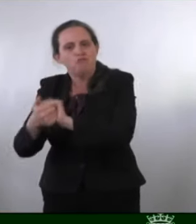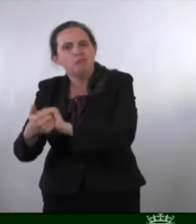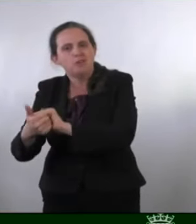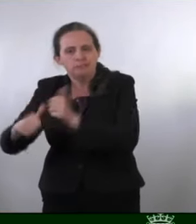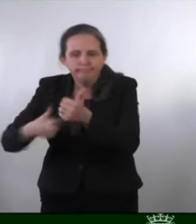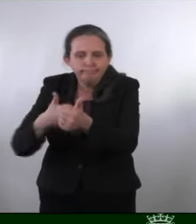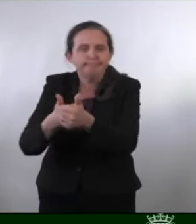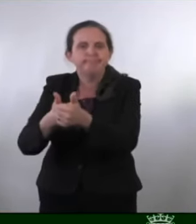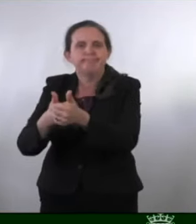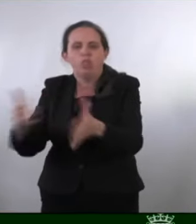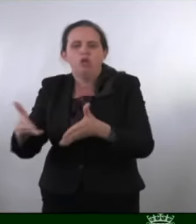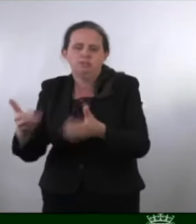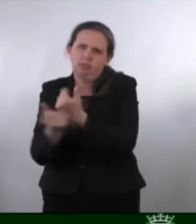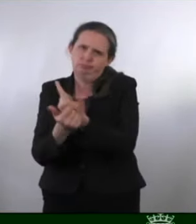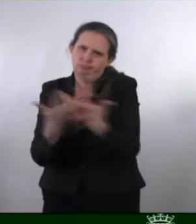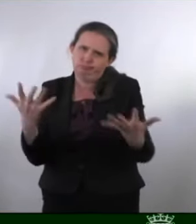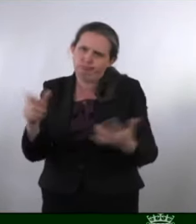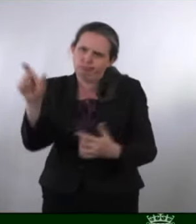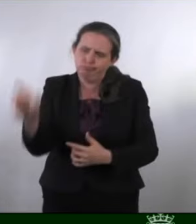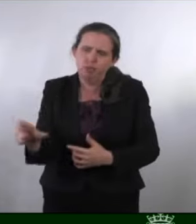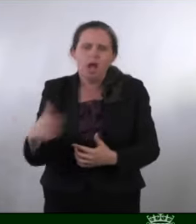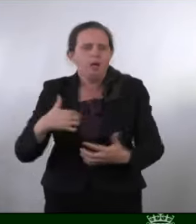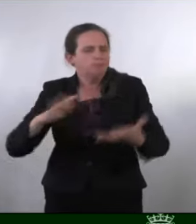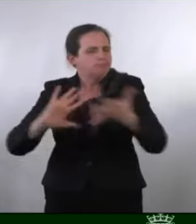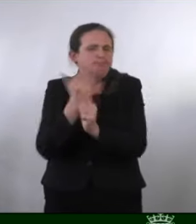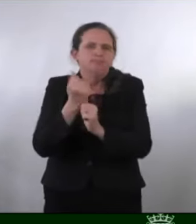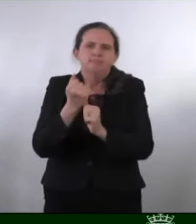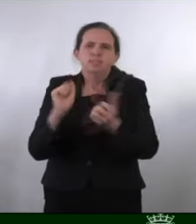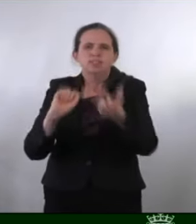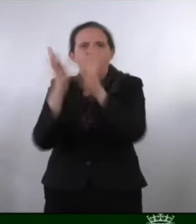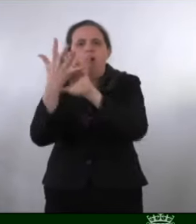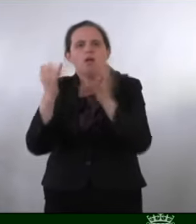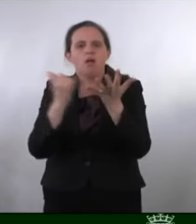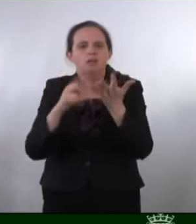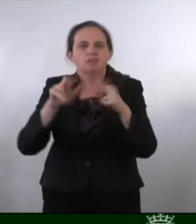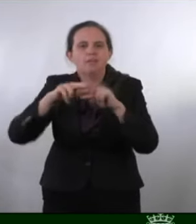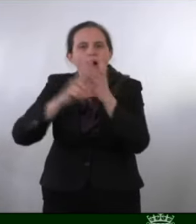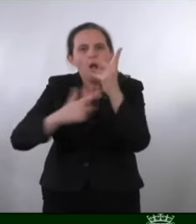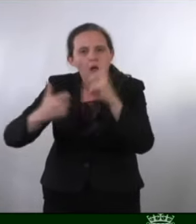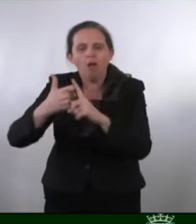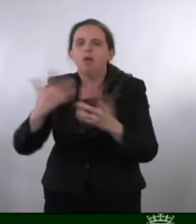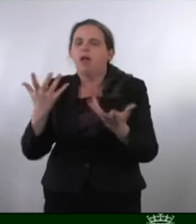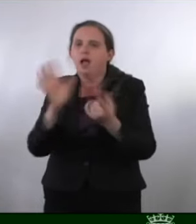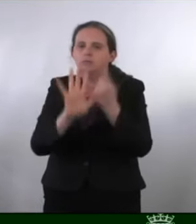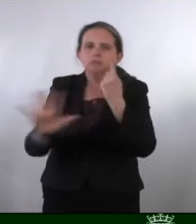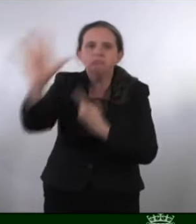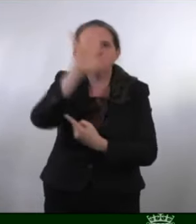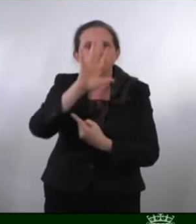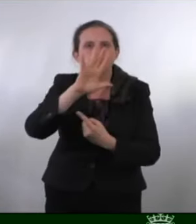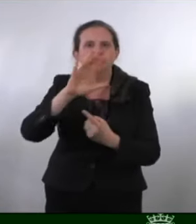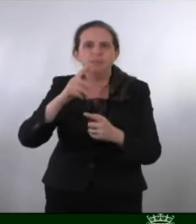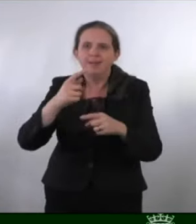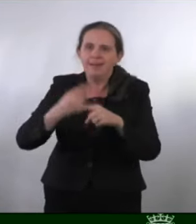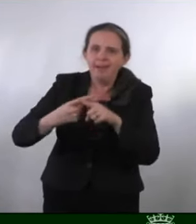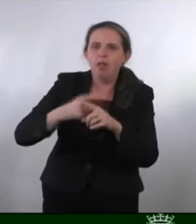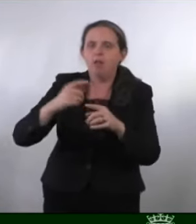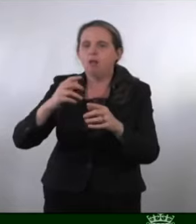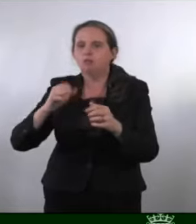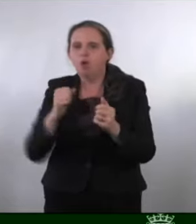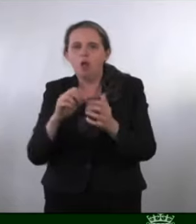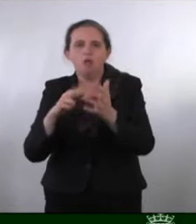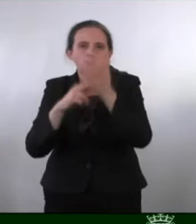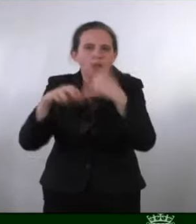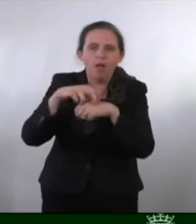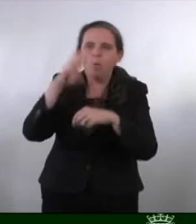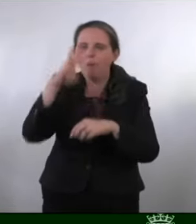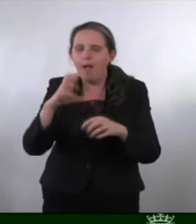across Suffolk and across the whole of the country, we're putting in place now the